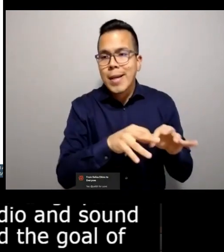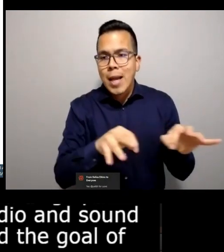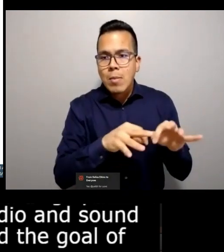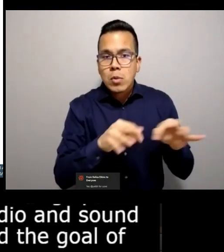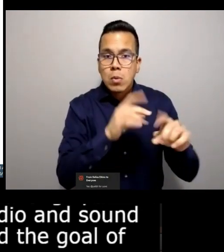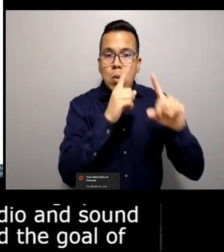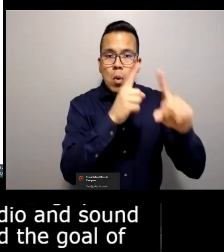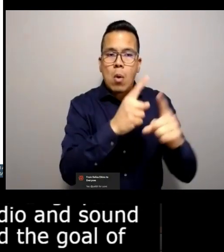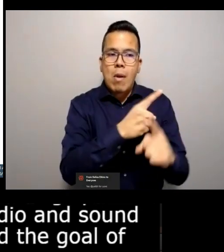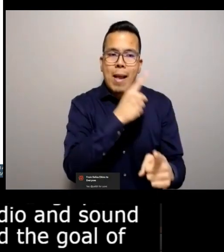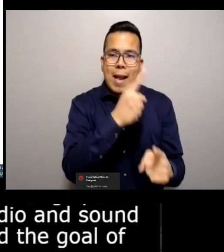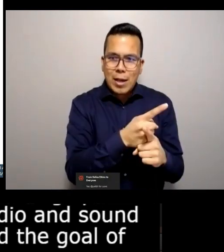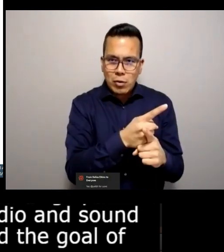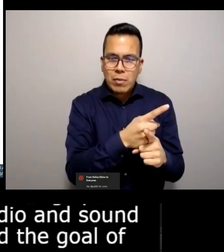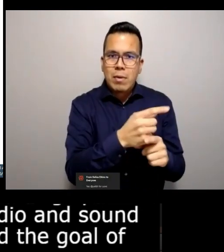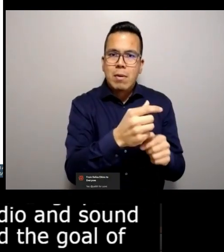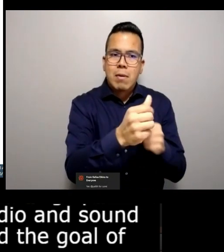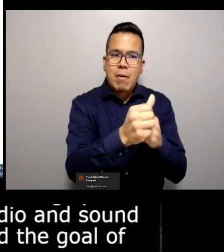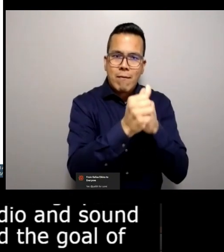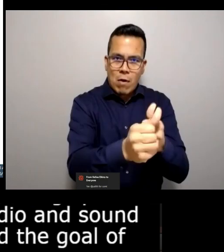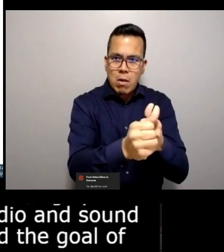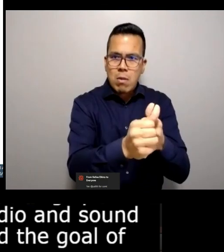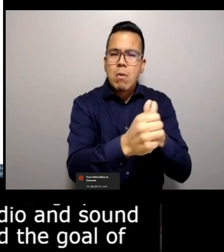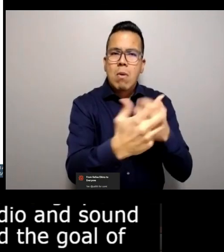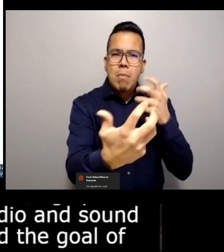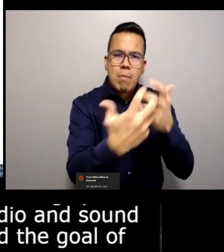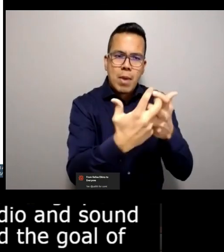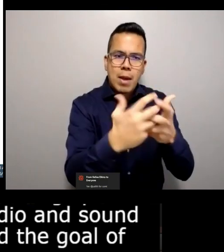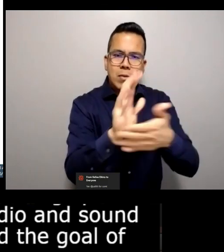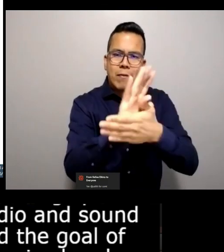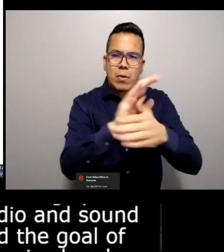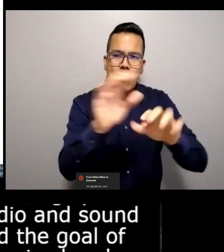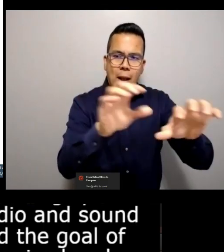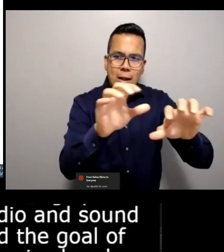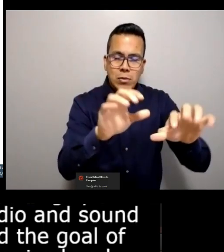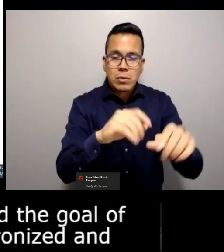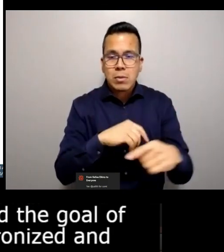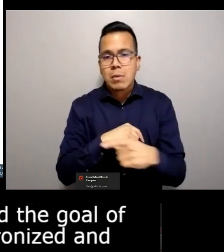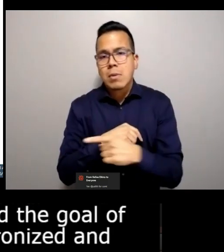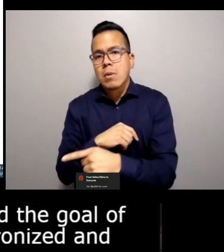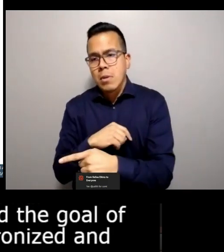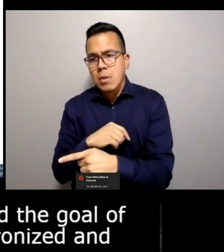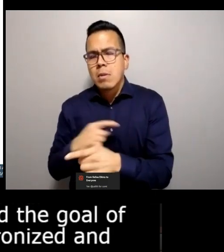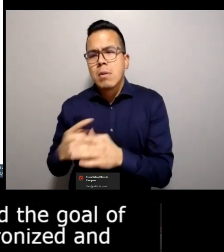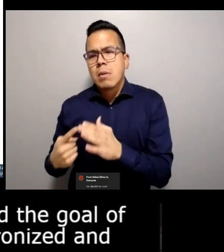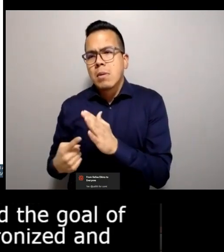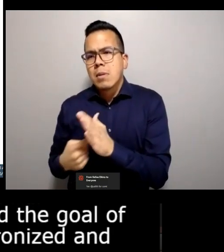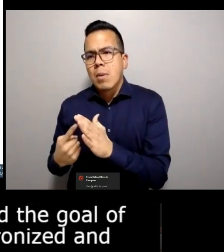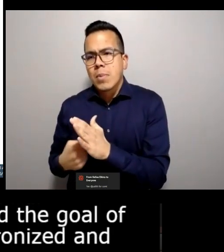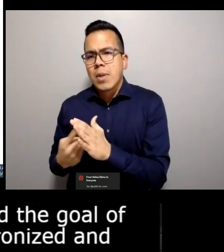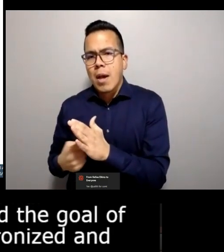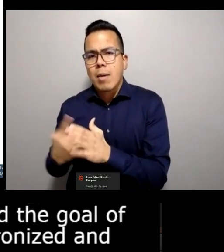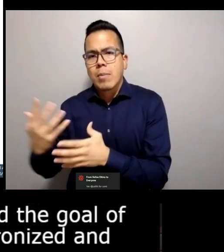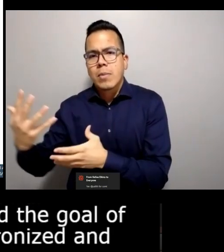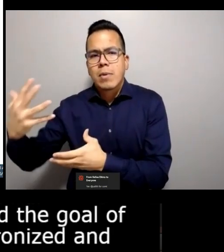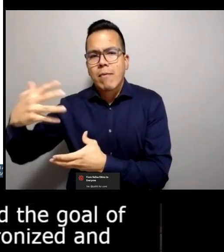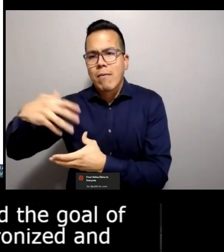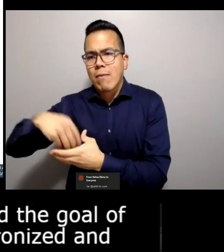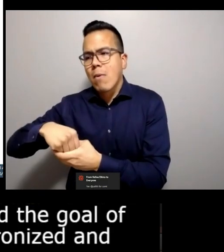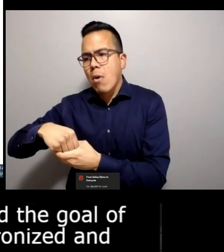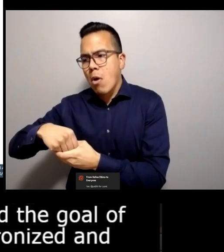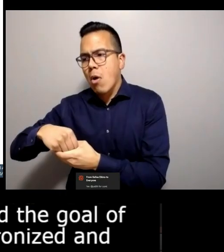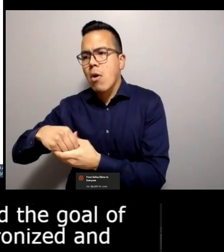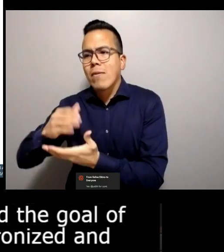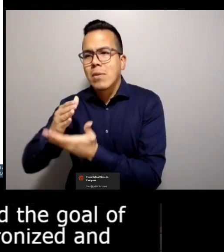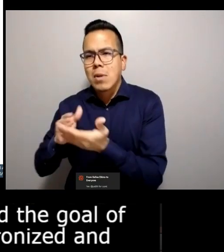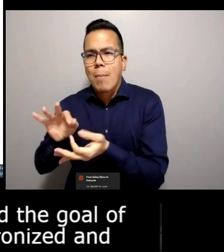and faithful and synchronized in time, whereas subtitles sometimes involve a level of